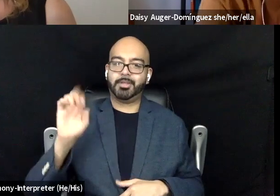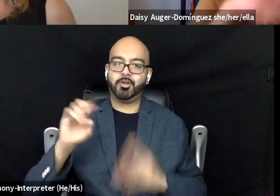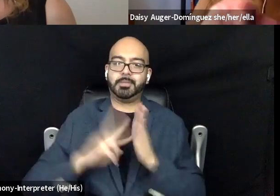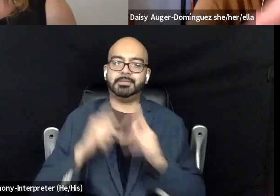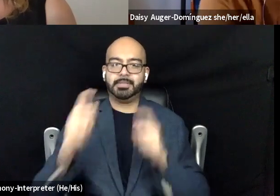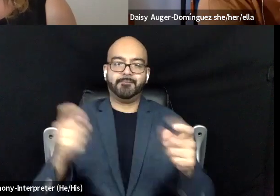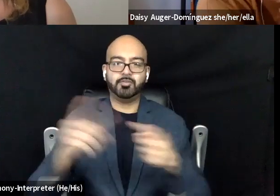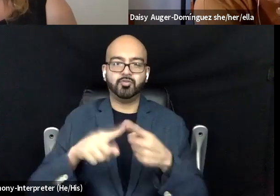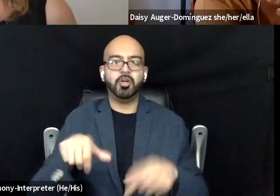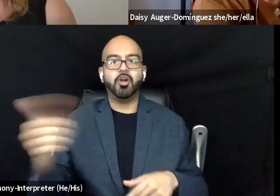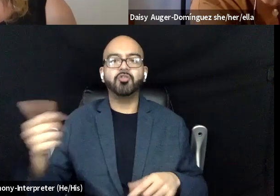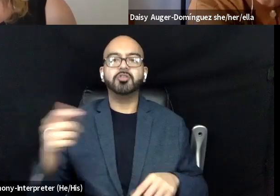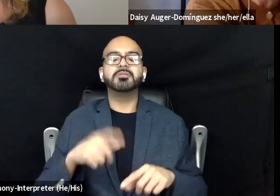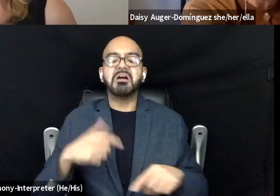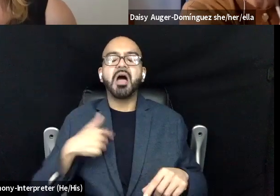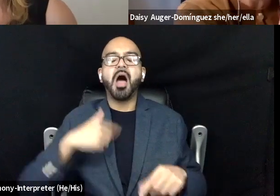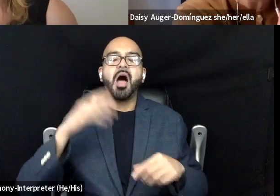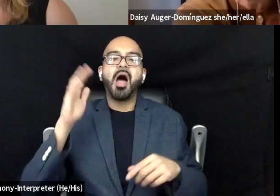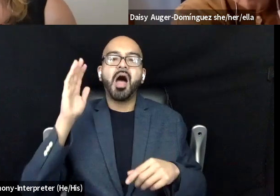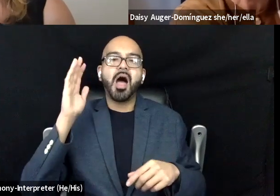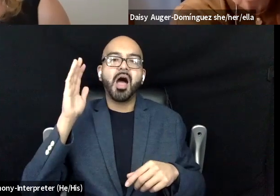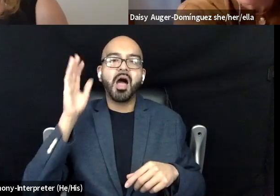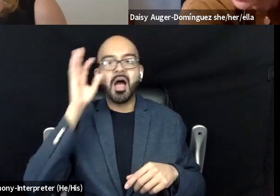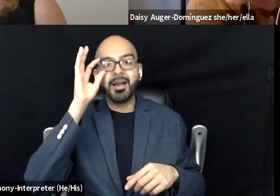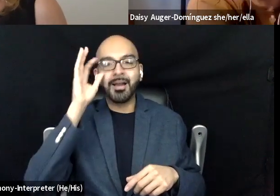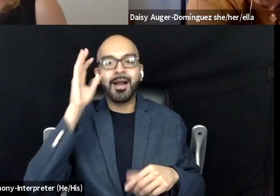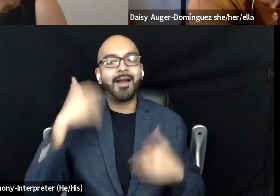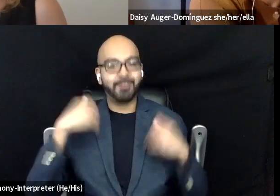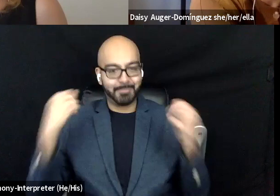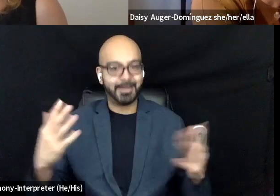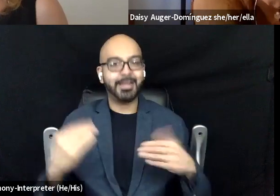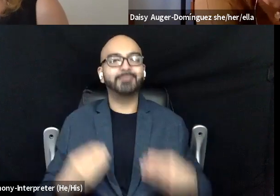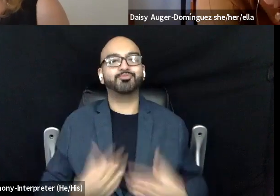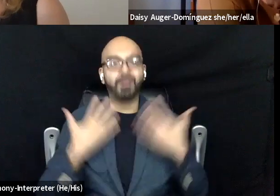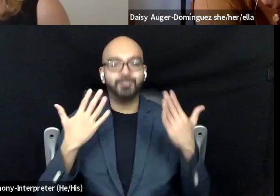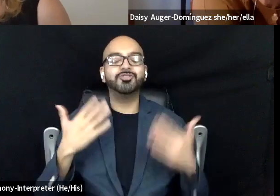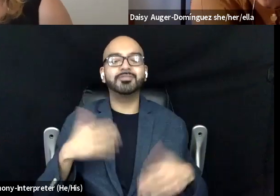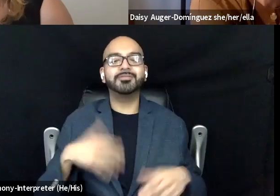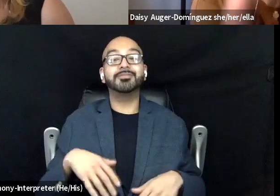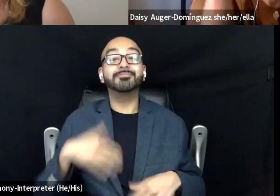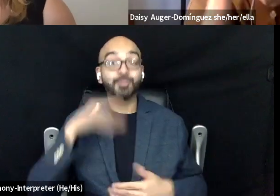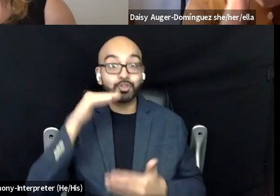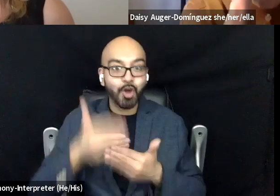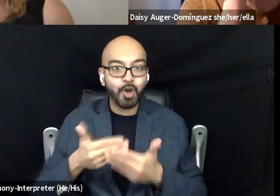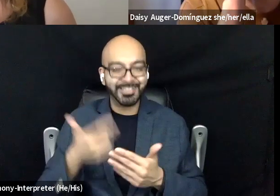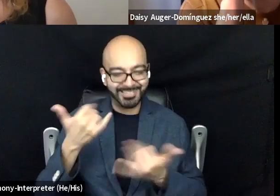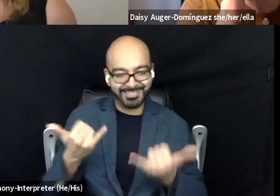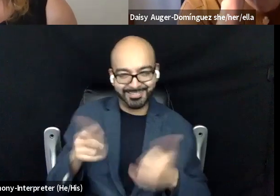because you can't hear her, but I'm listening to my daughter playing Minecraft with her friends behind me. And she's my biggest